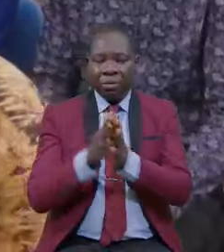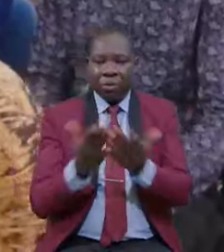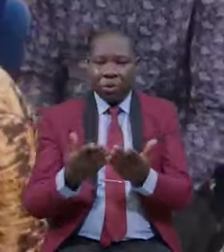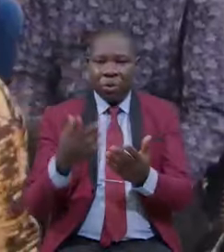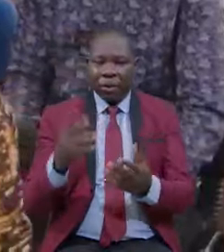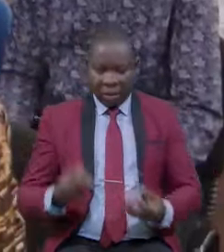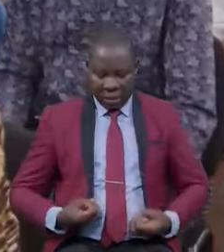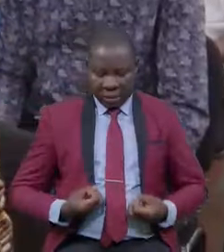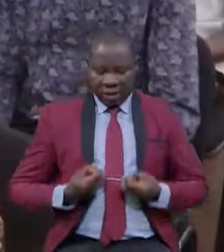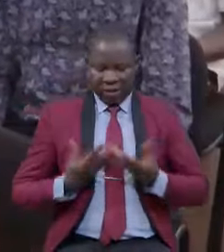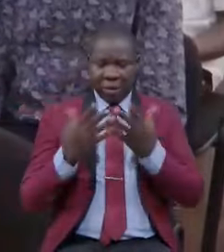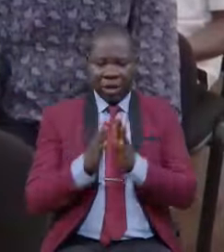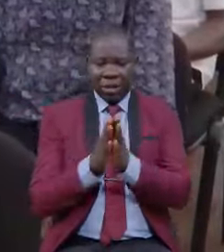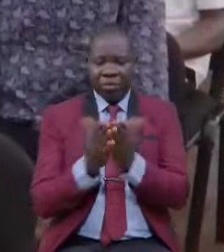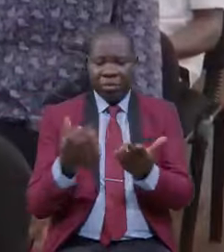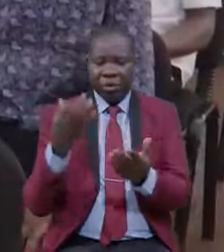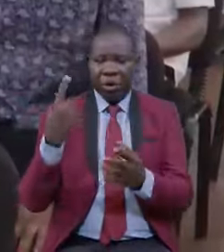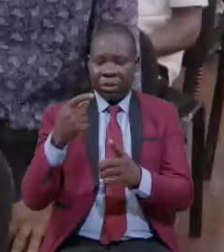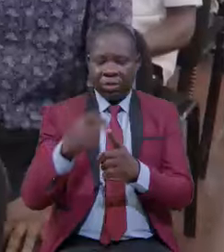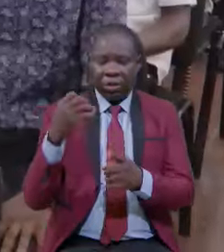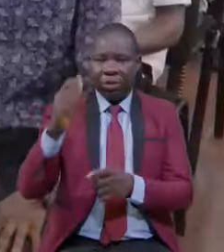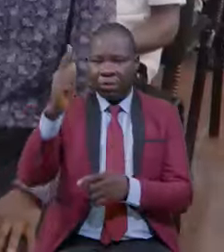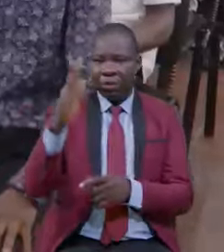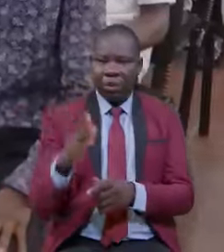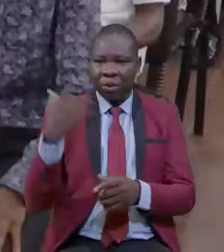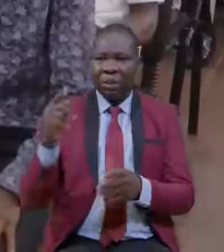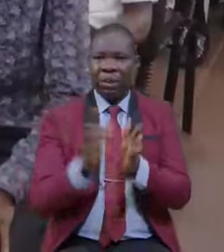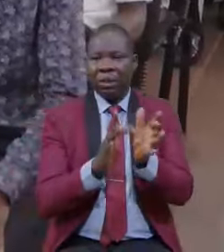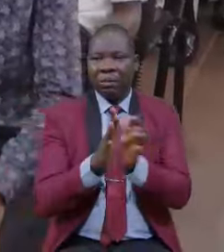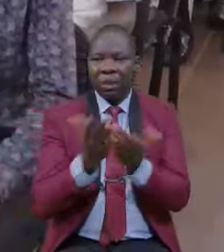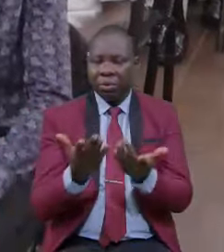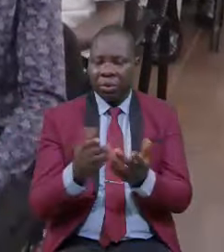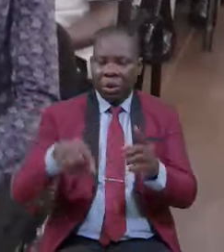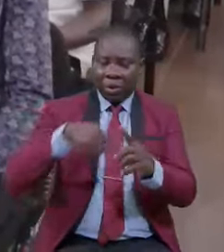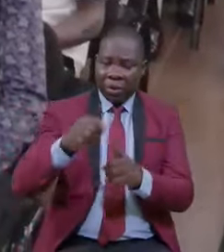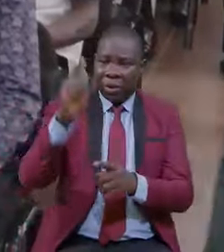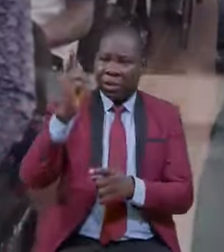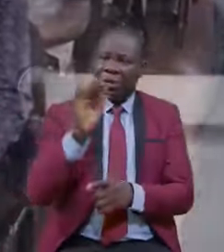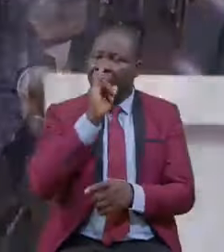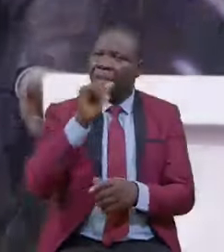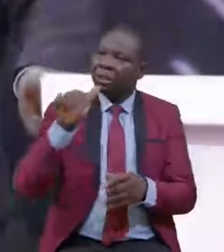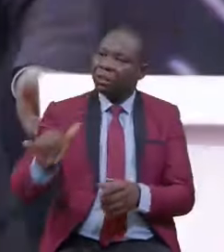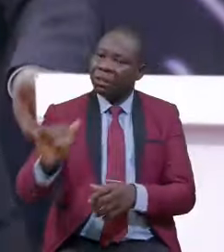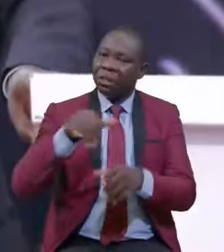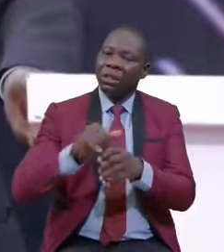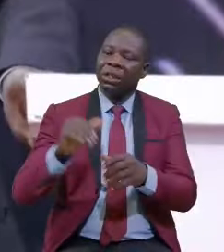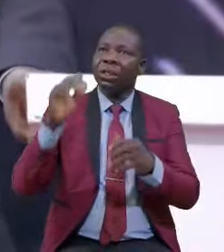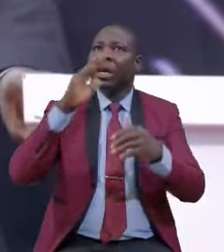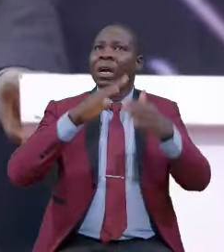is still ever the same, God is not evolving. God is